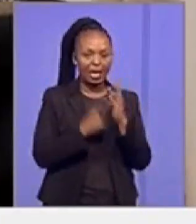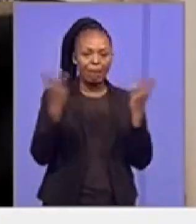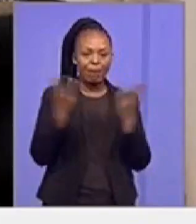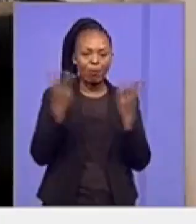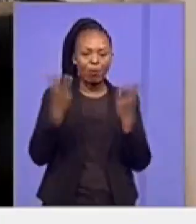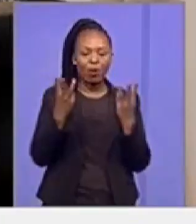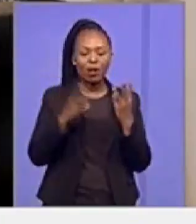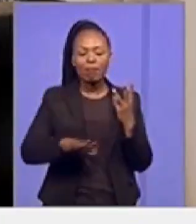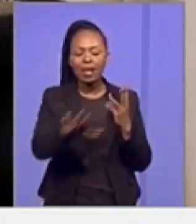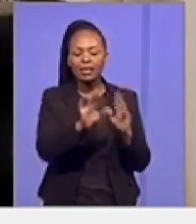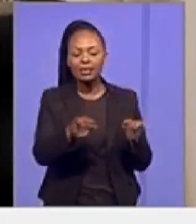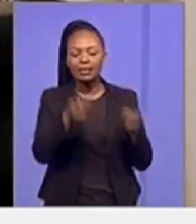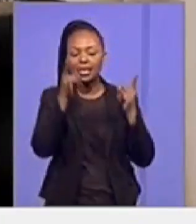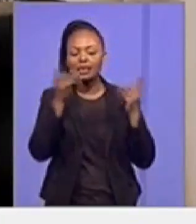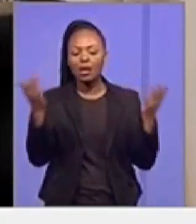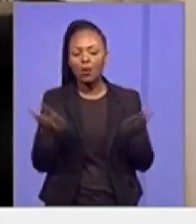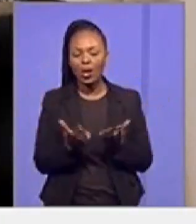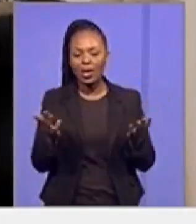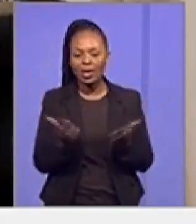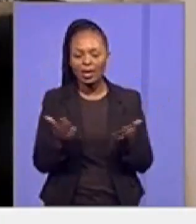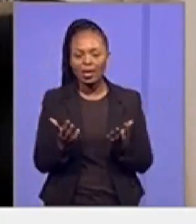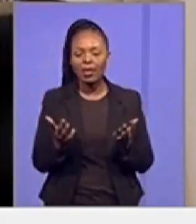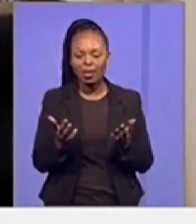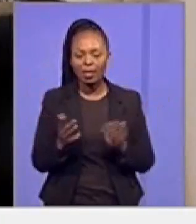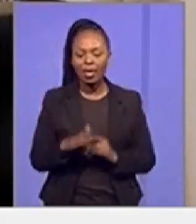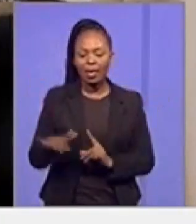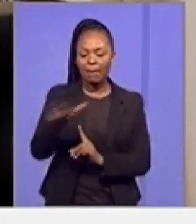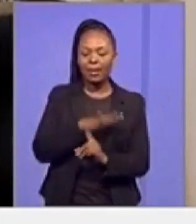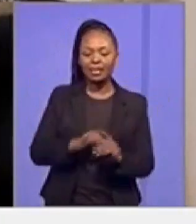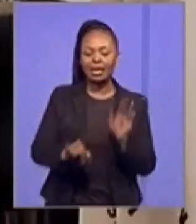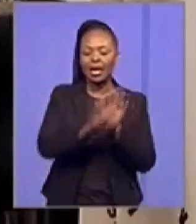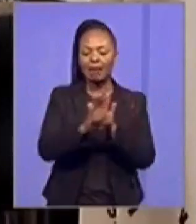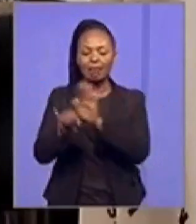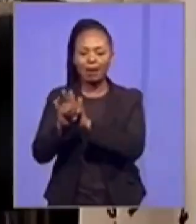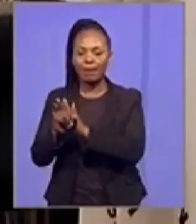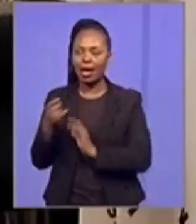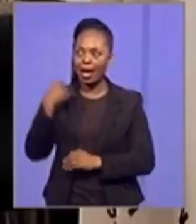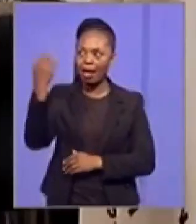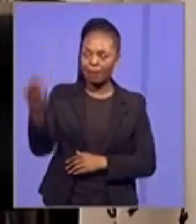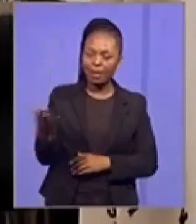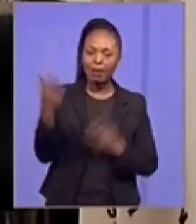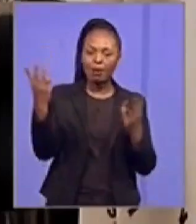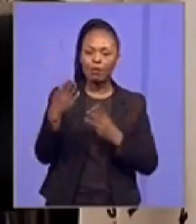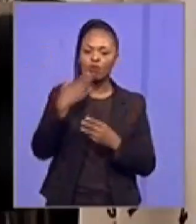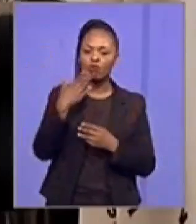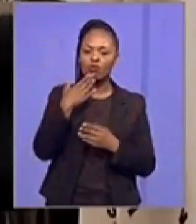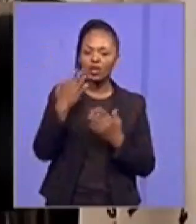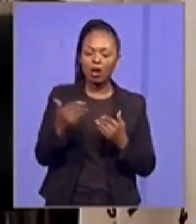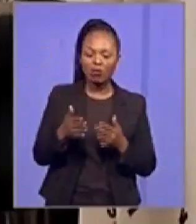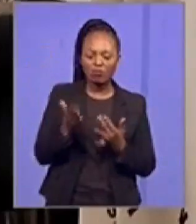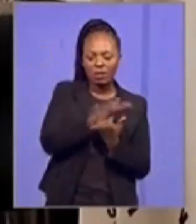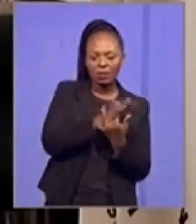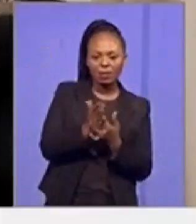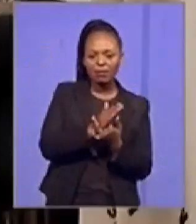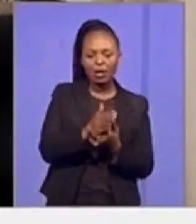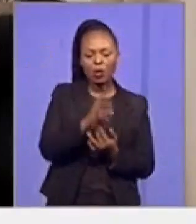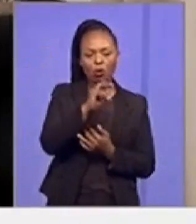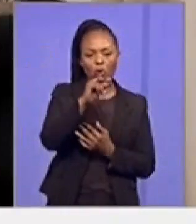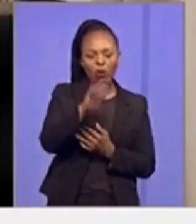in danger. The places that we have applied for are people that are living in the middle of road reserves, on